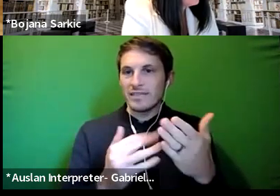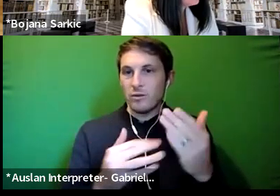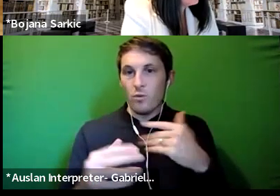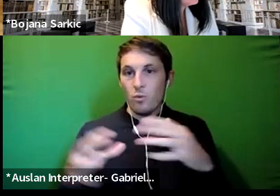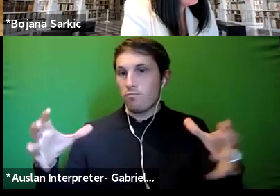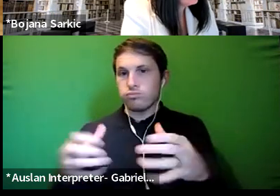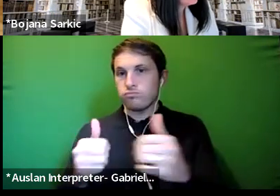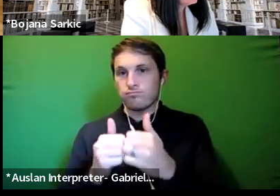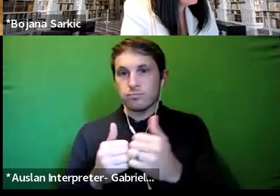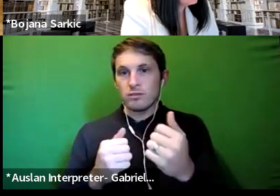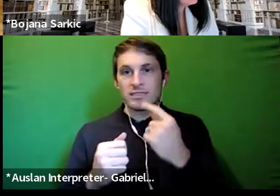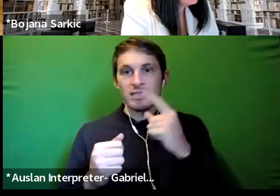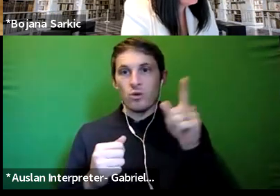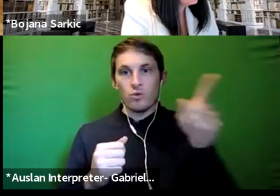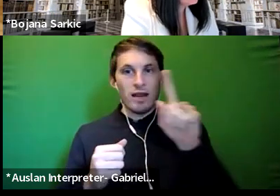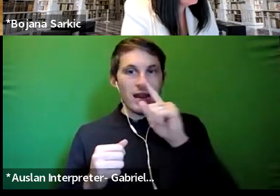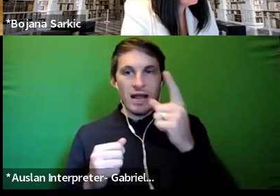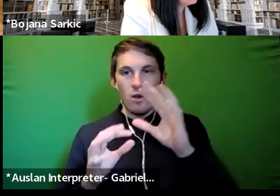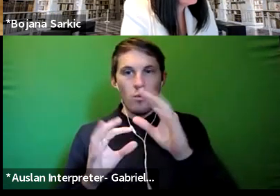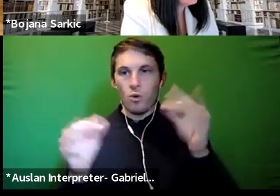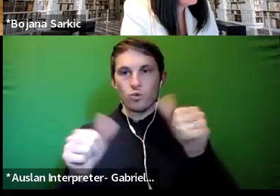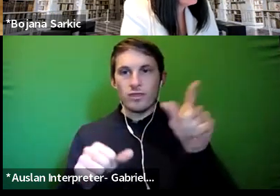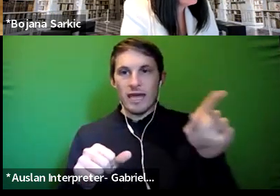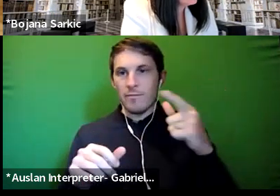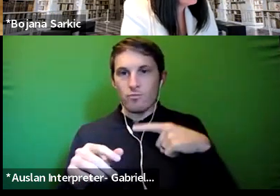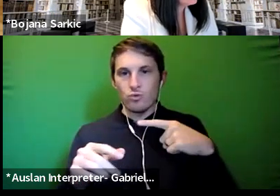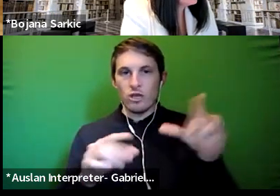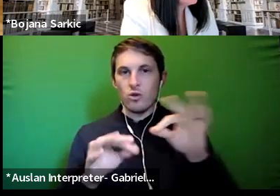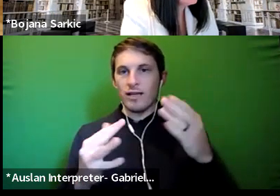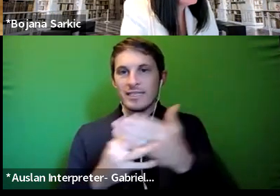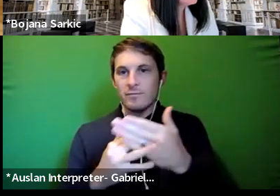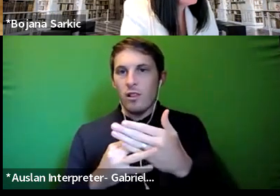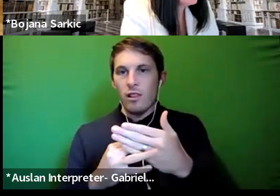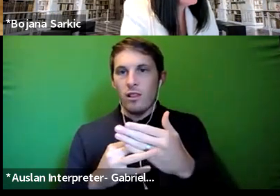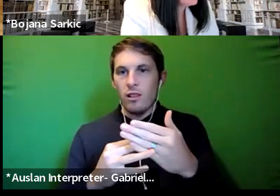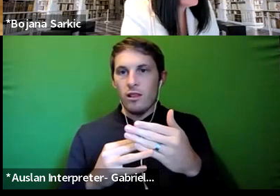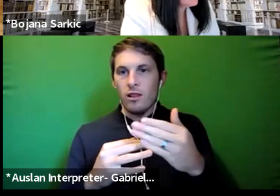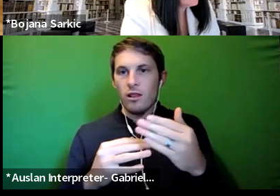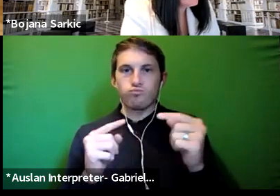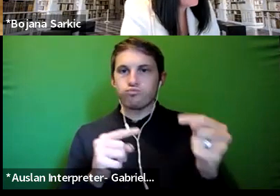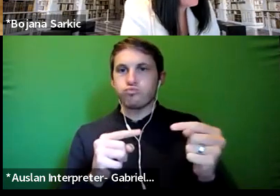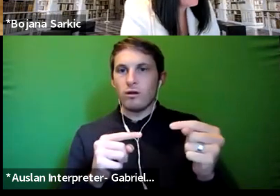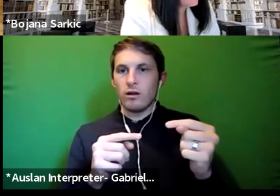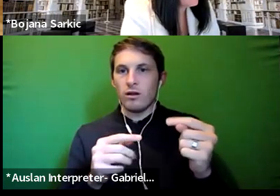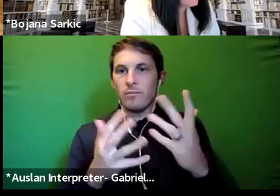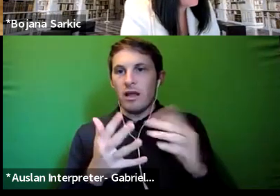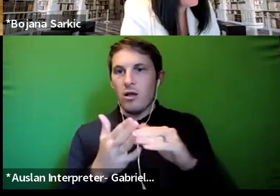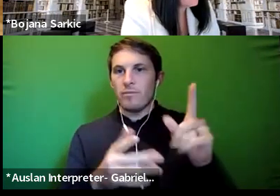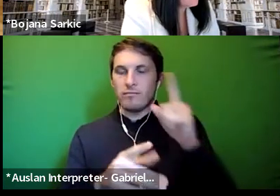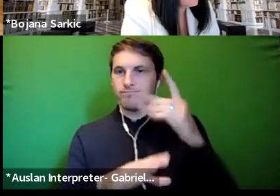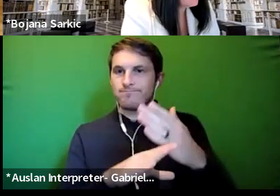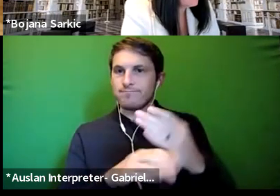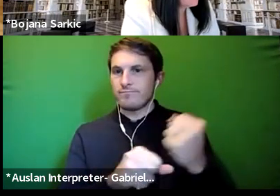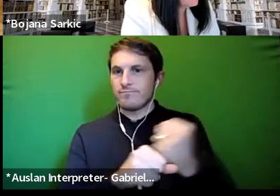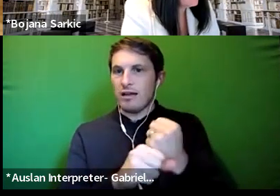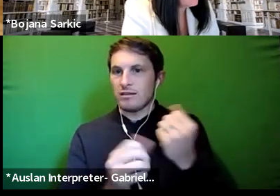anymore. You can't sell it to every other institution, or that we're, none of us are using it because it's not accessible. And so either go and start updating that and give us